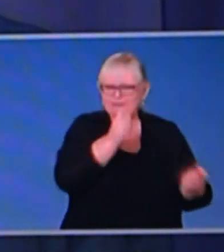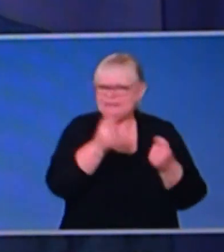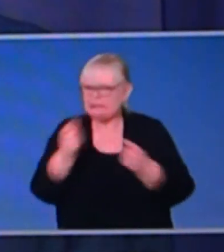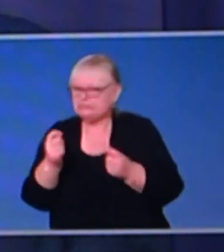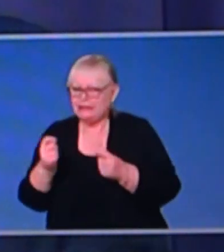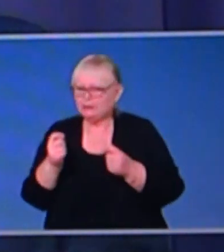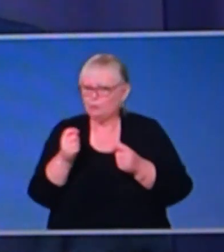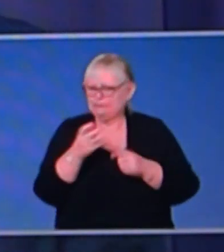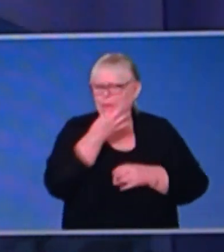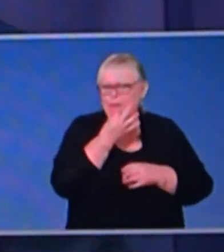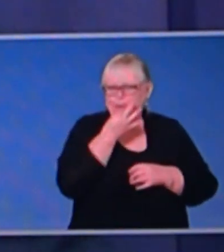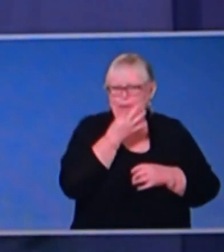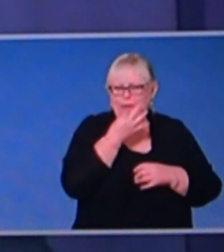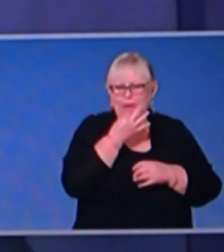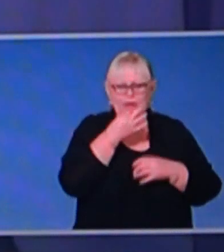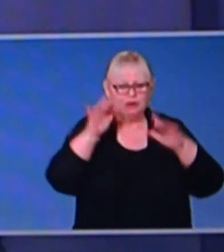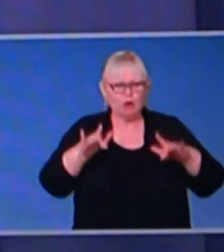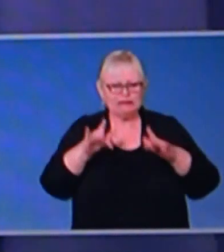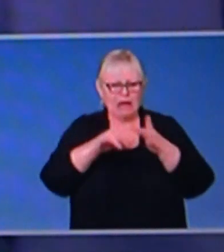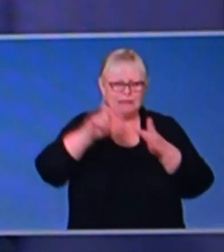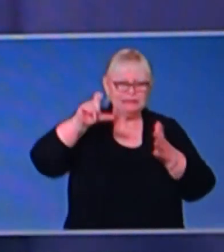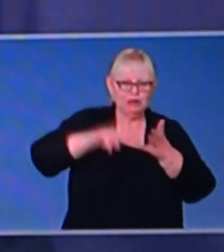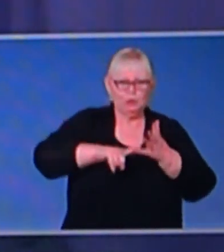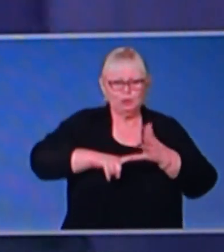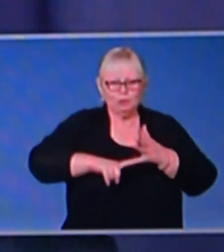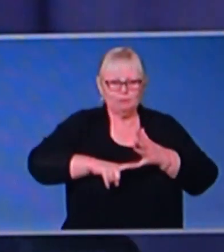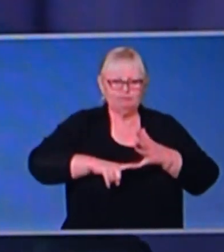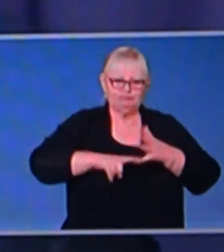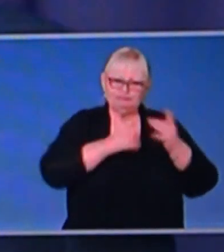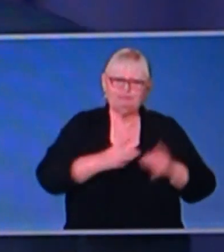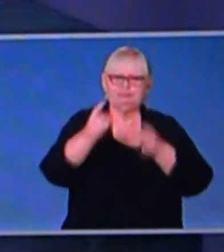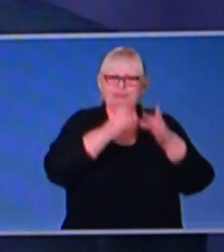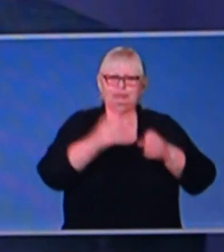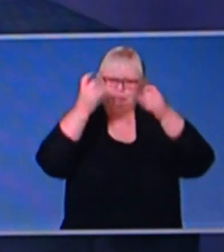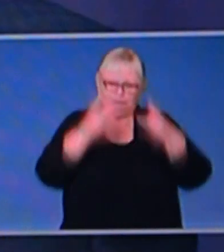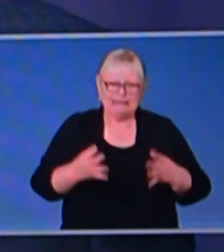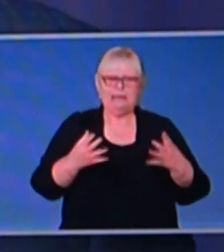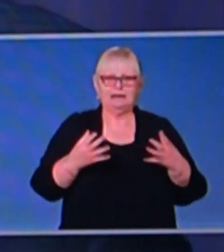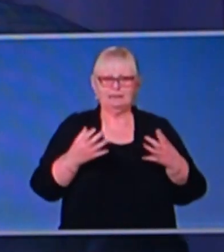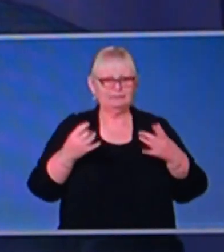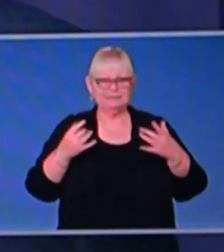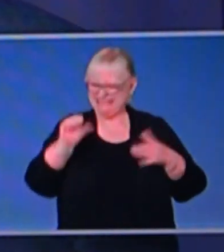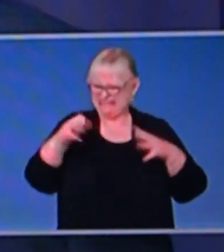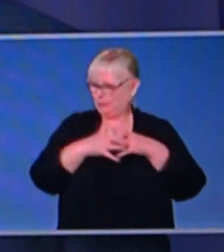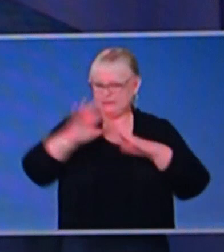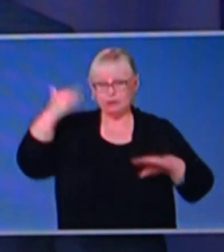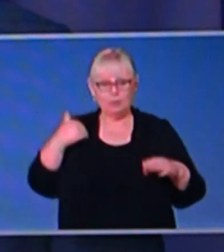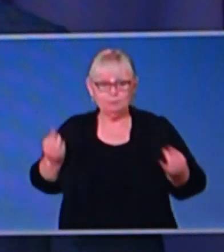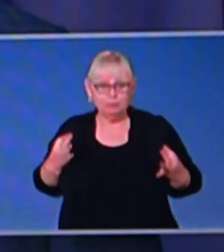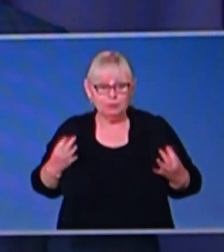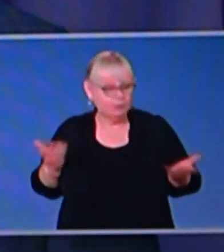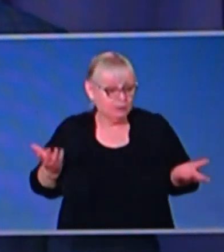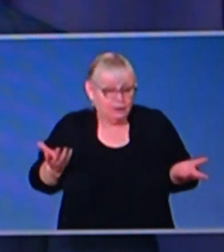had not been the ramp up in our ICU capability at that time. All of those things were not in place 6 weeks ago. They are